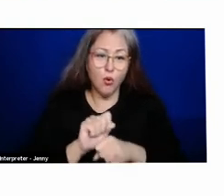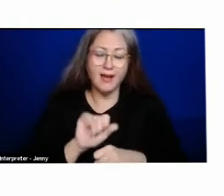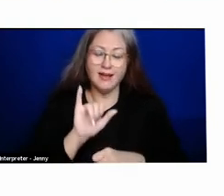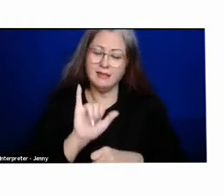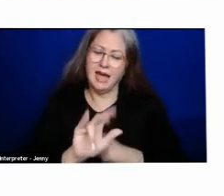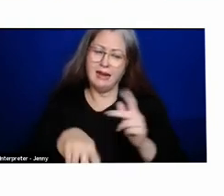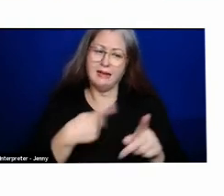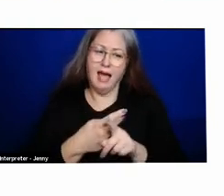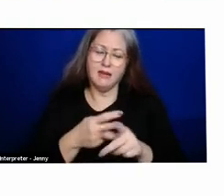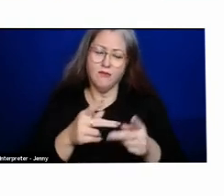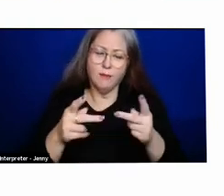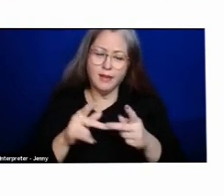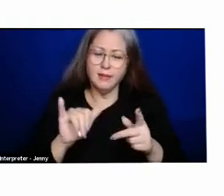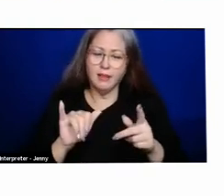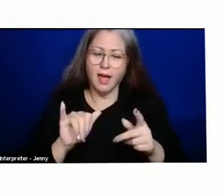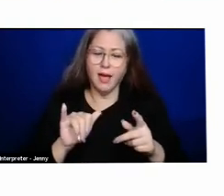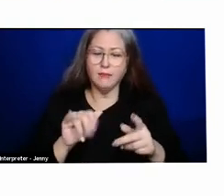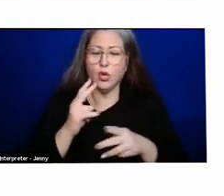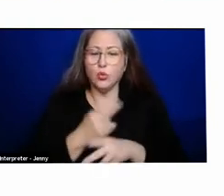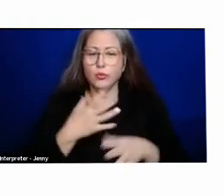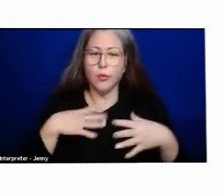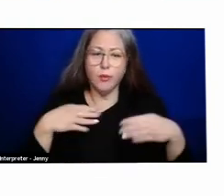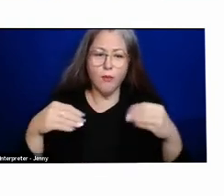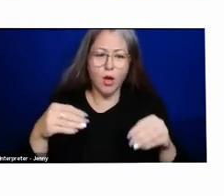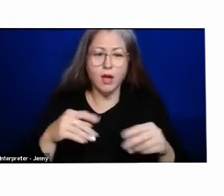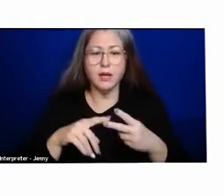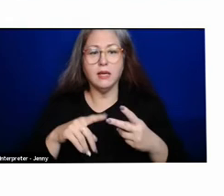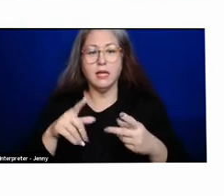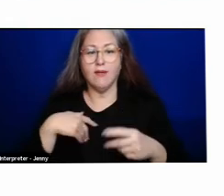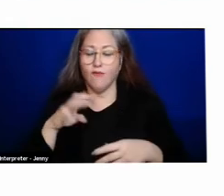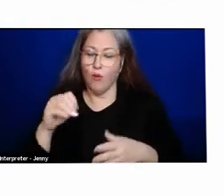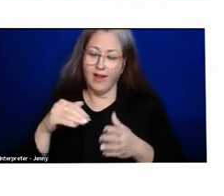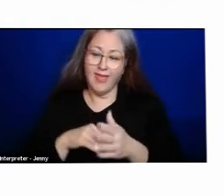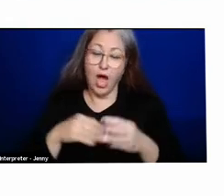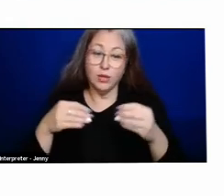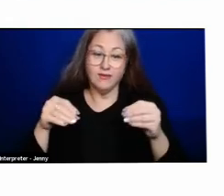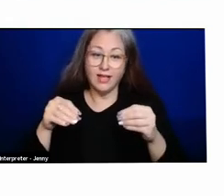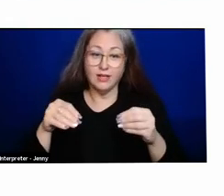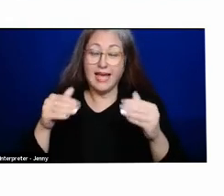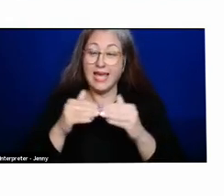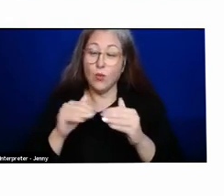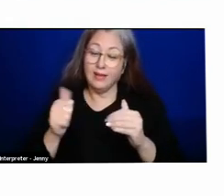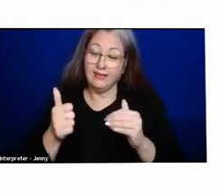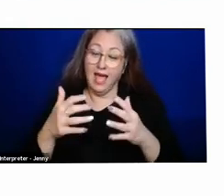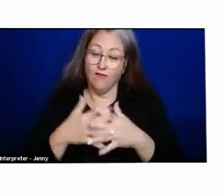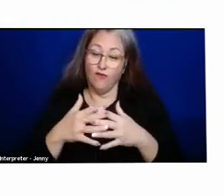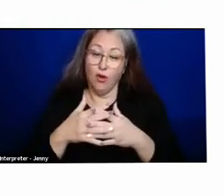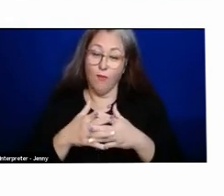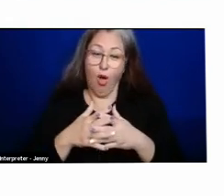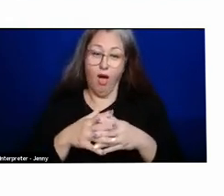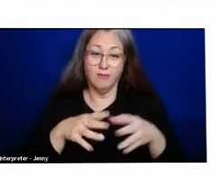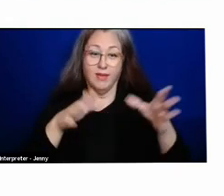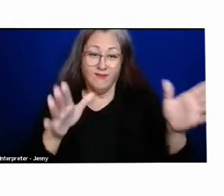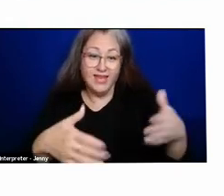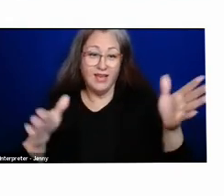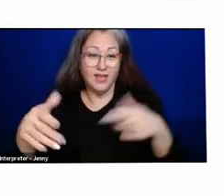markets, and Owino Market is the largest. 40,000 vendors, 10 football fields, and thousands of